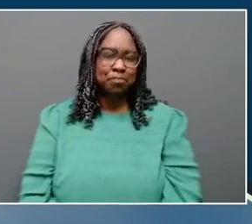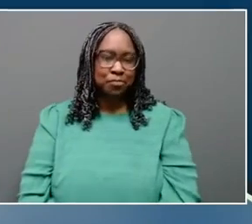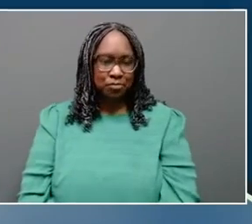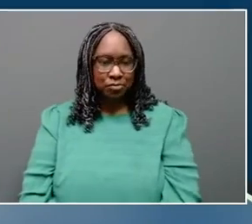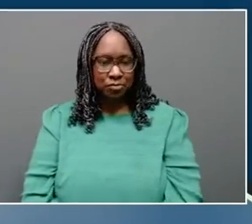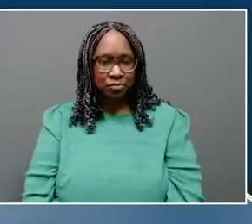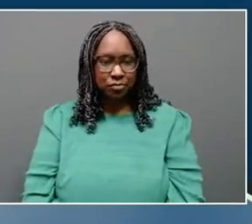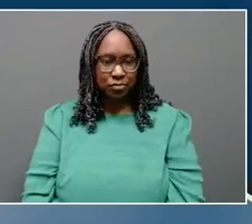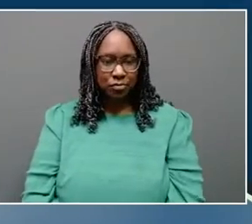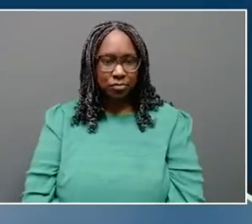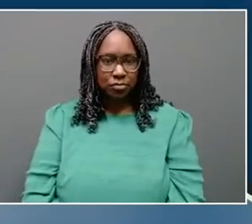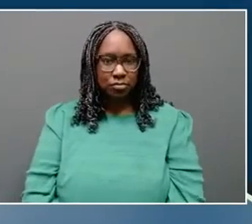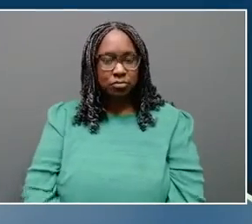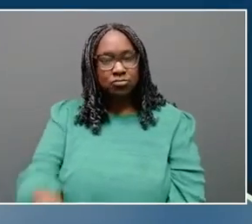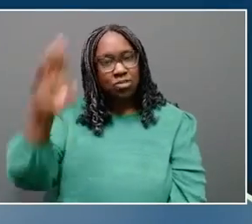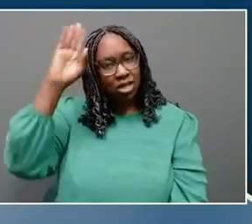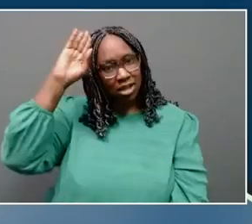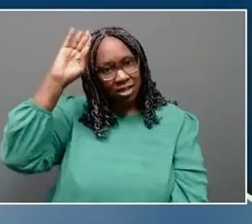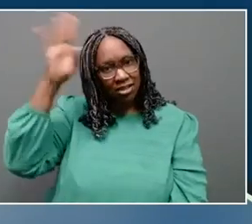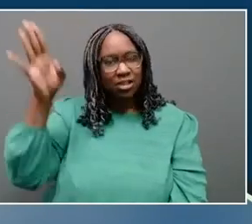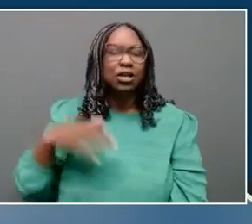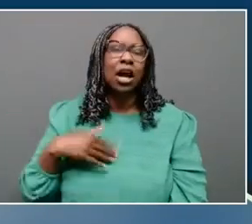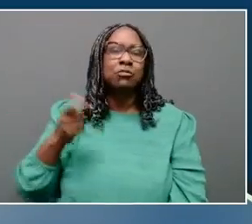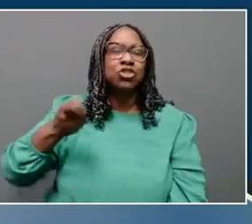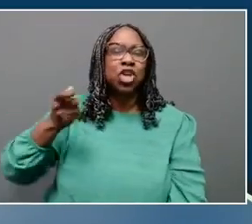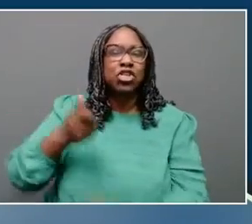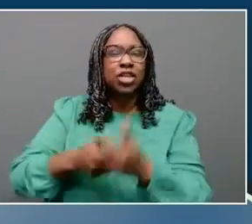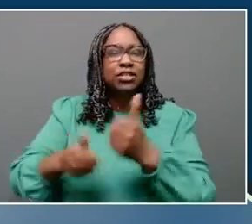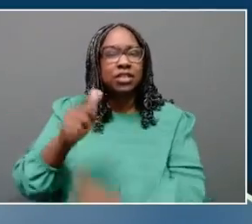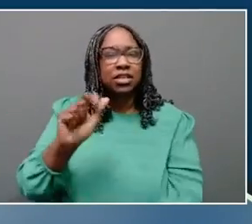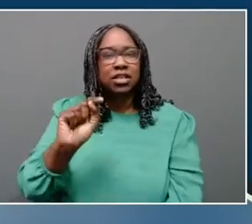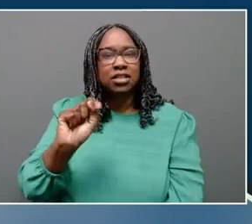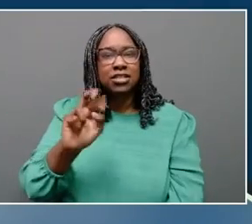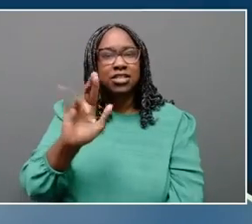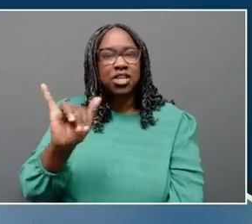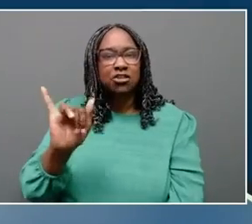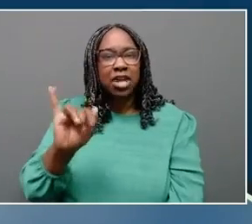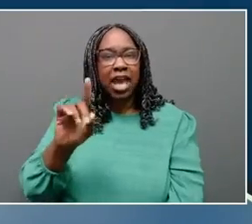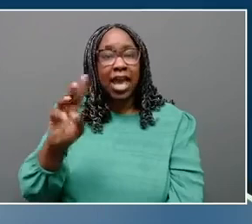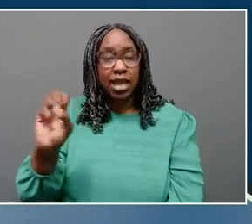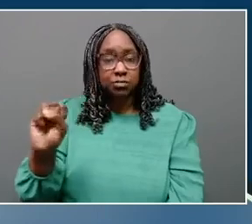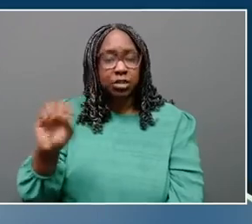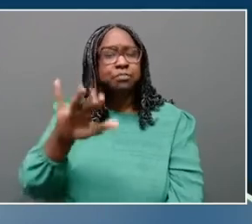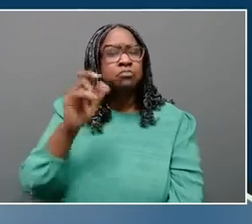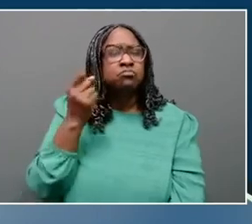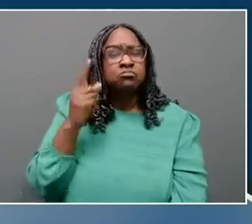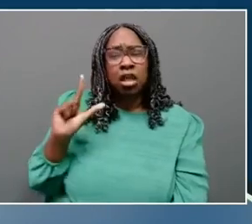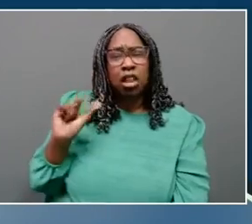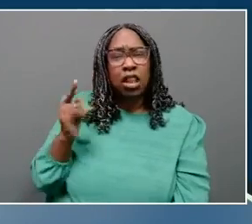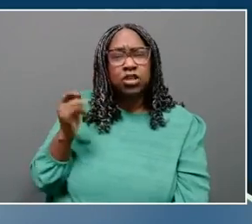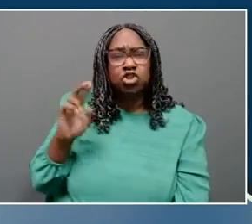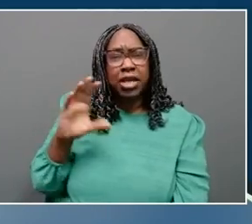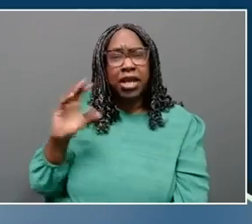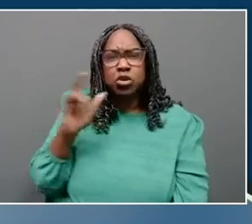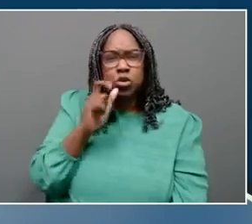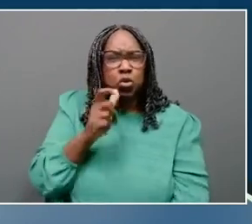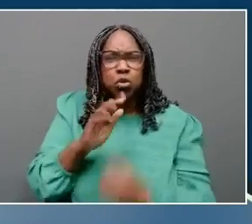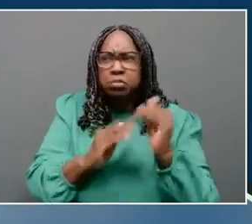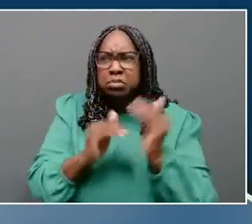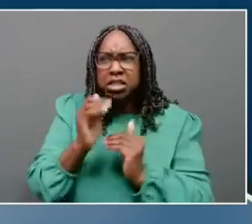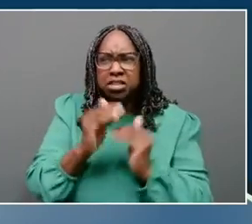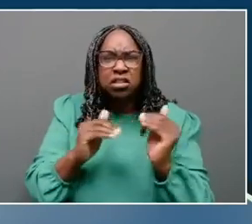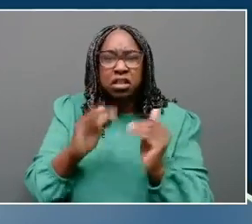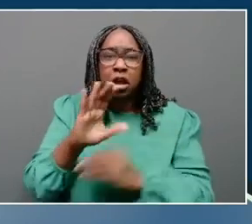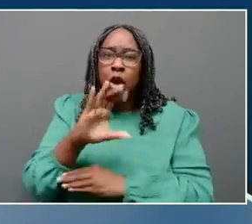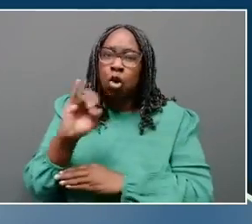Hello, I'm Letcher County Judge Executive Terry Adams. Letcher County was built on the back of our coal miners, and our coal severance tax